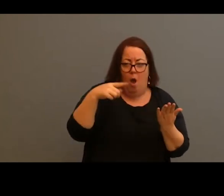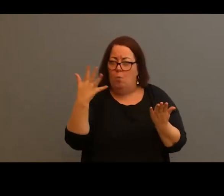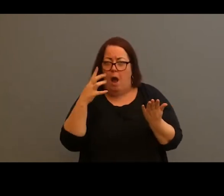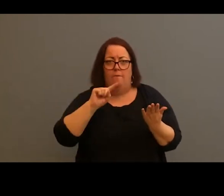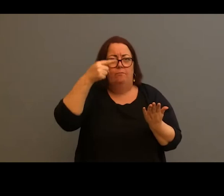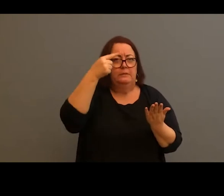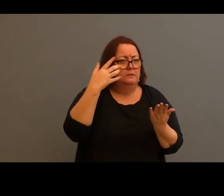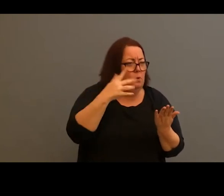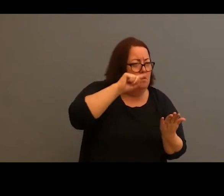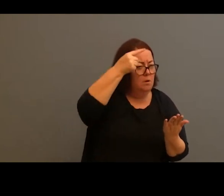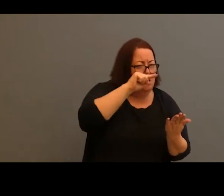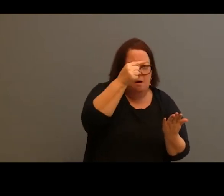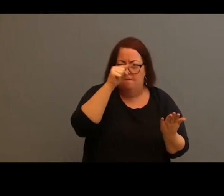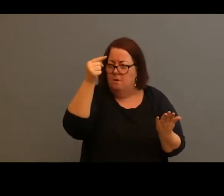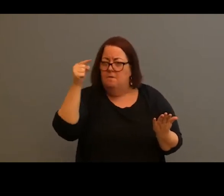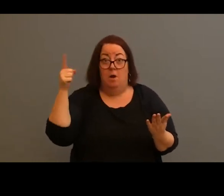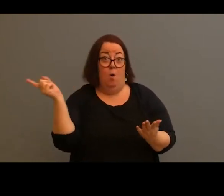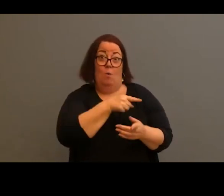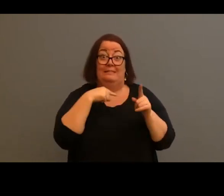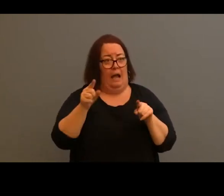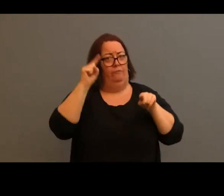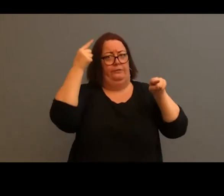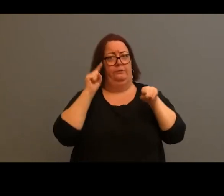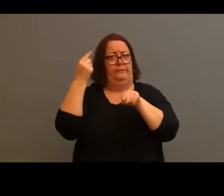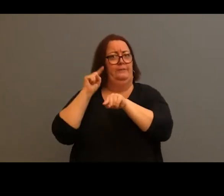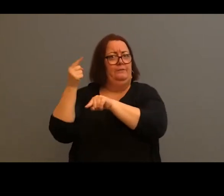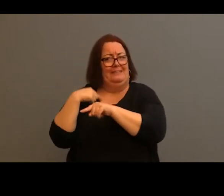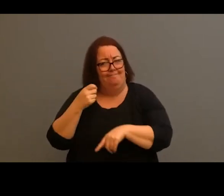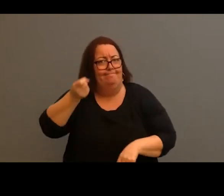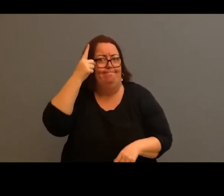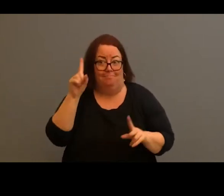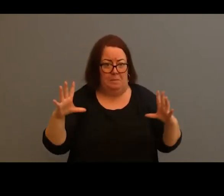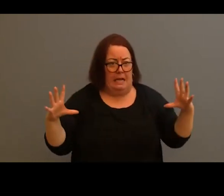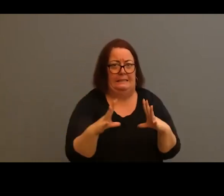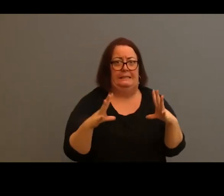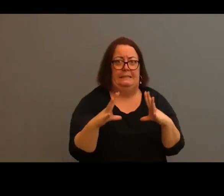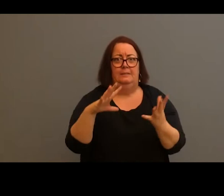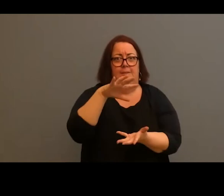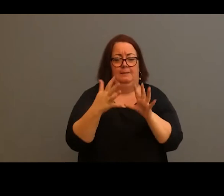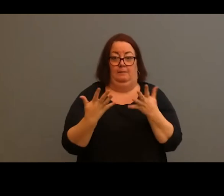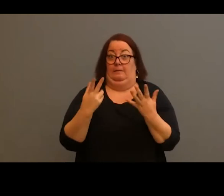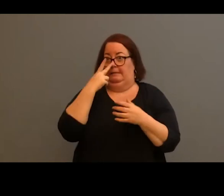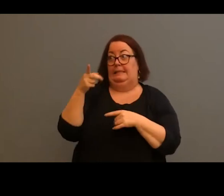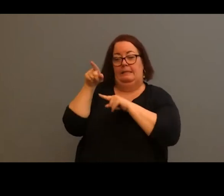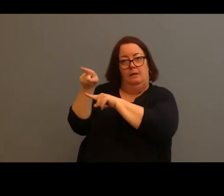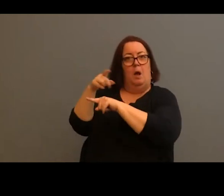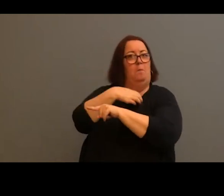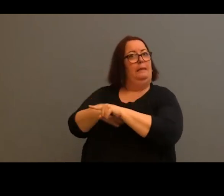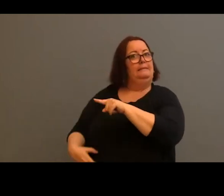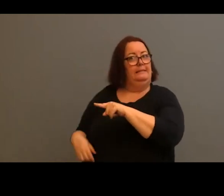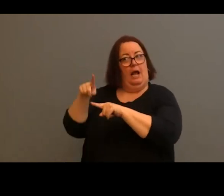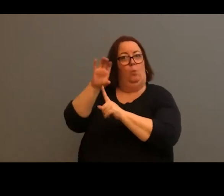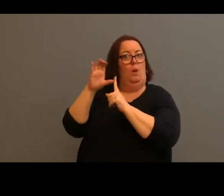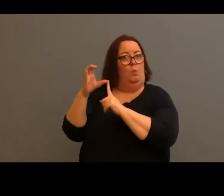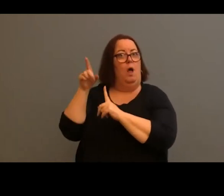and directorate, in this case the Ministry of Culture together with Bufdir, coordinate the different networks where